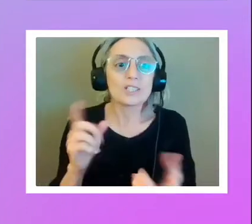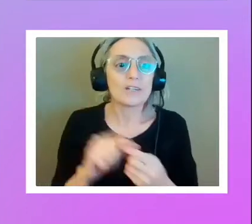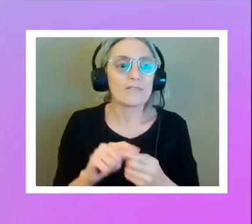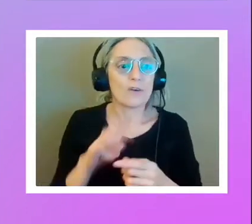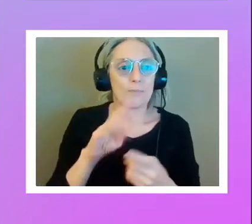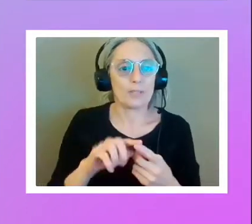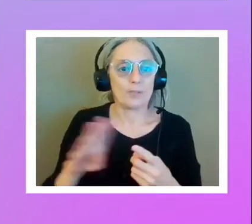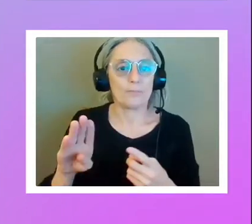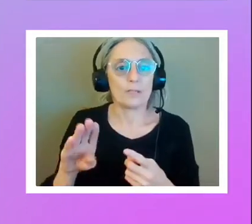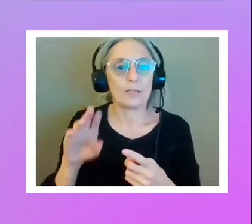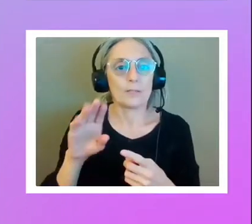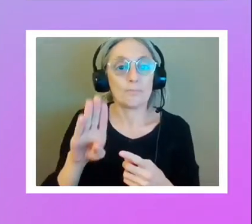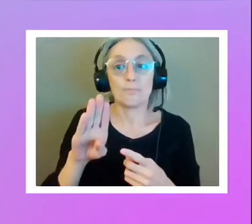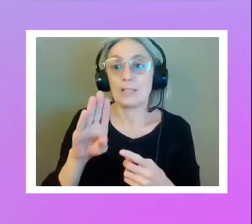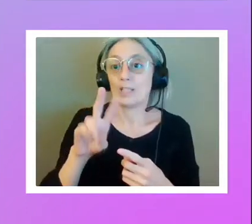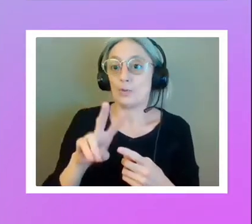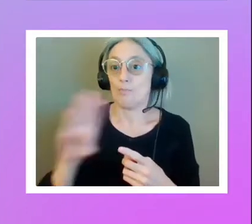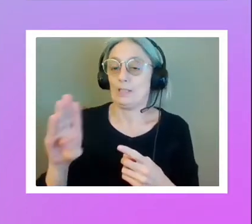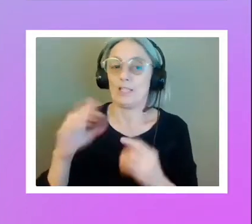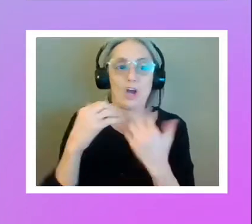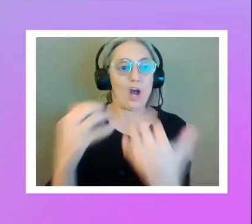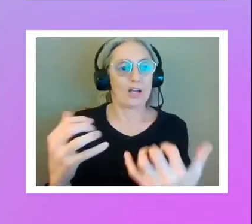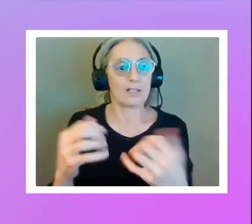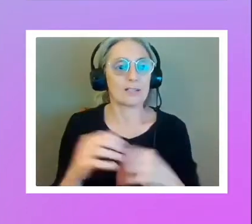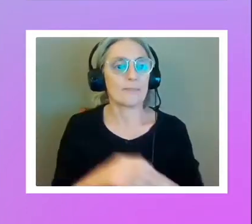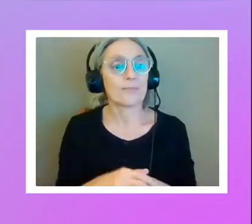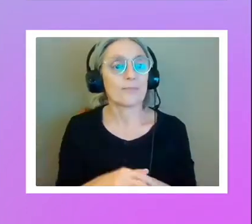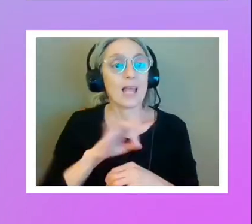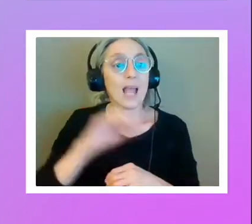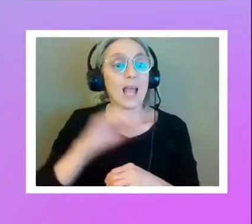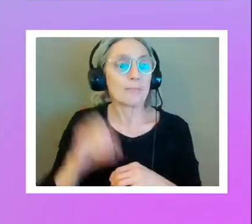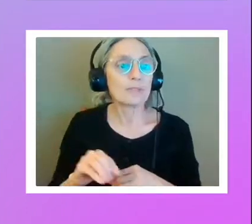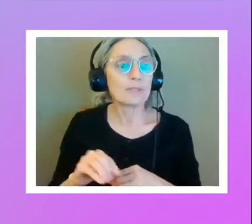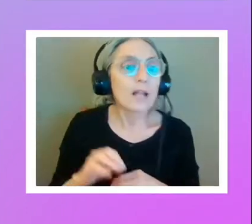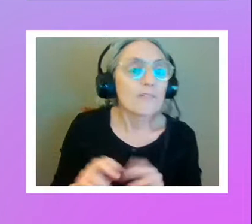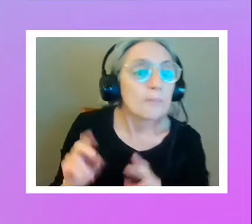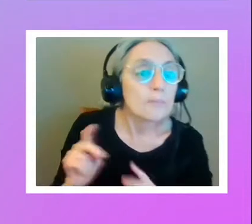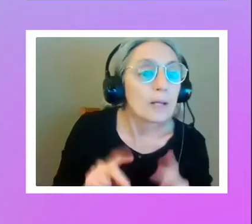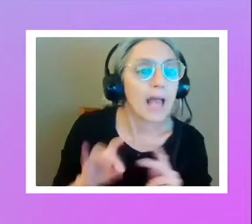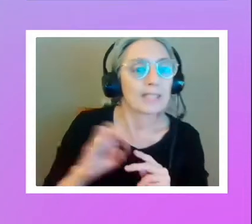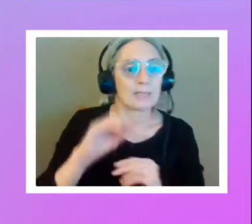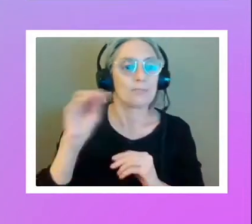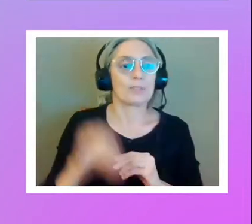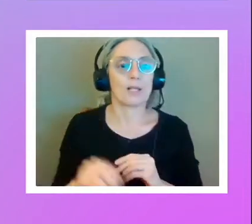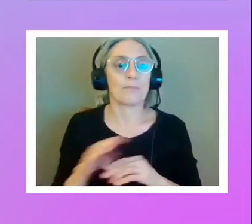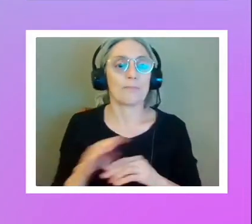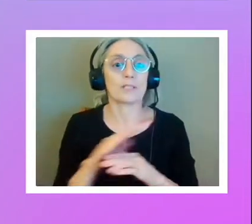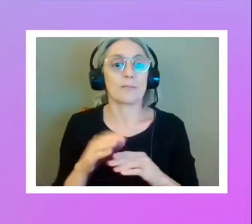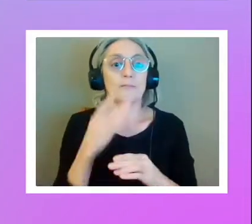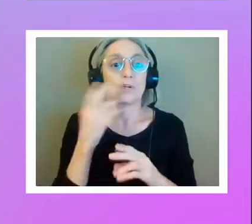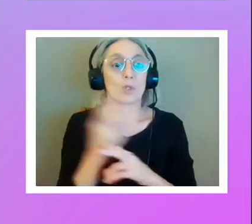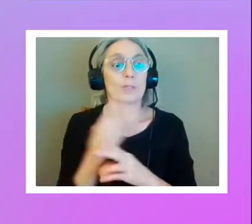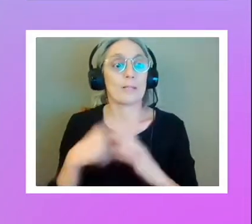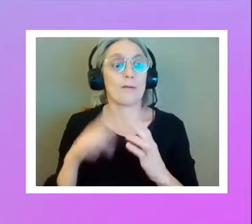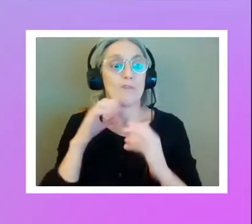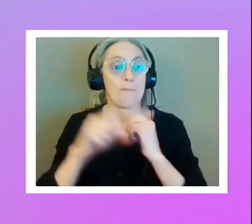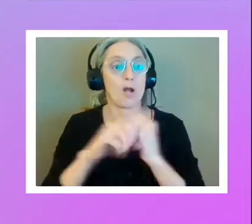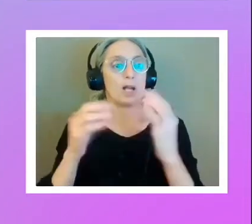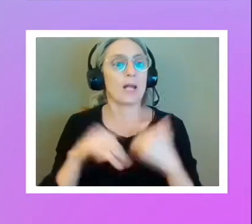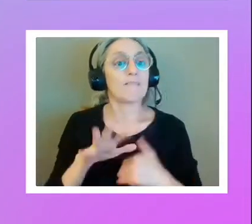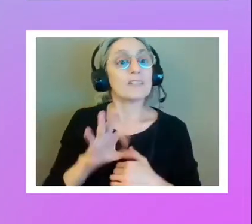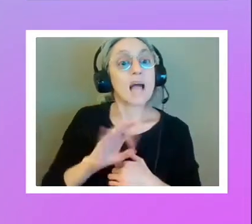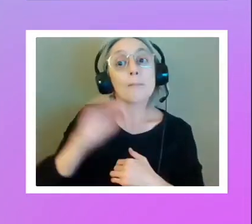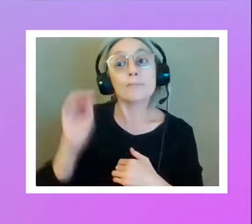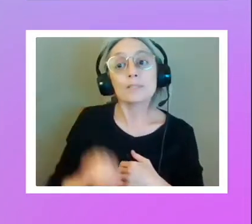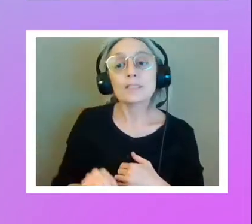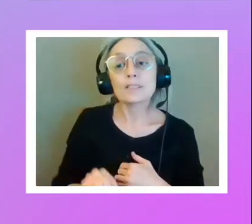86% of business professionals prefer to use emails when they're communicating, and 59% of B2B marketers say that email is their